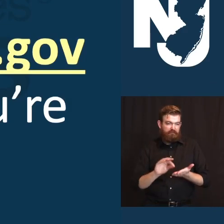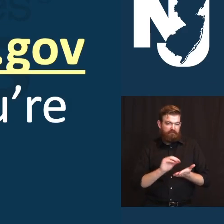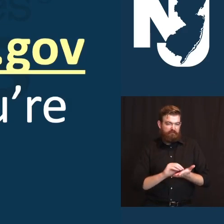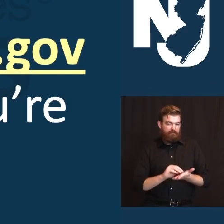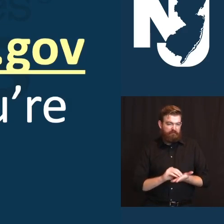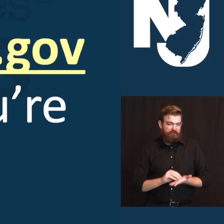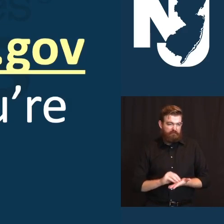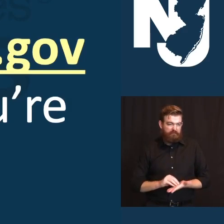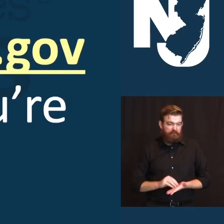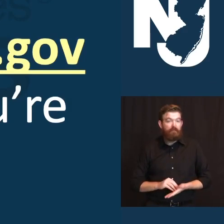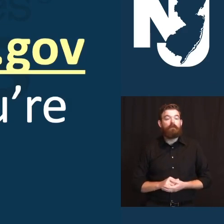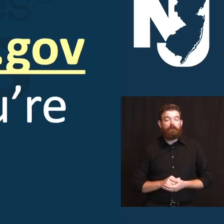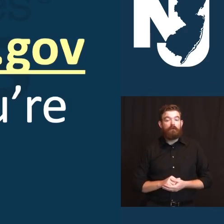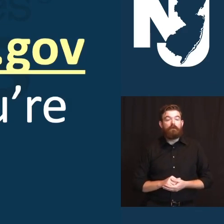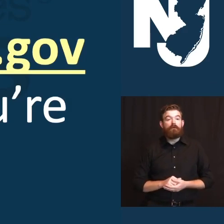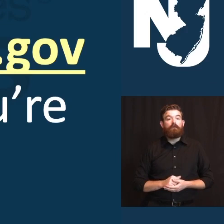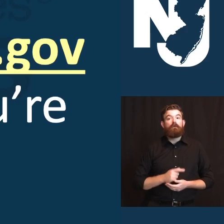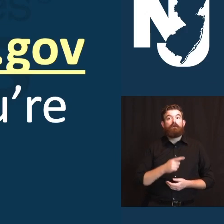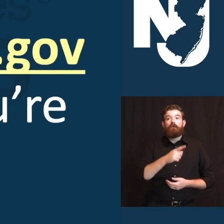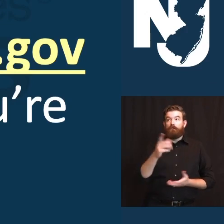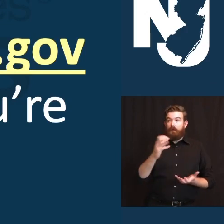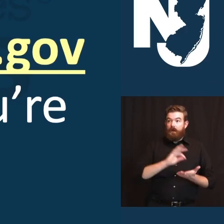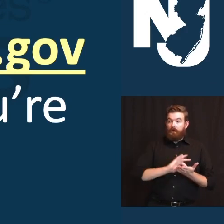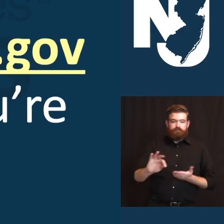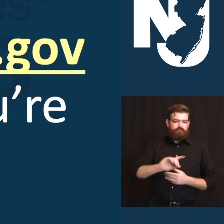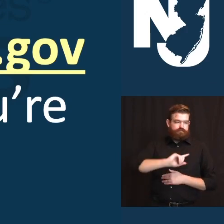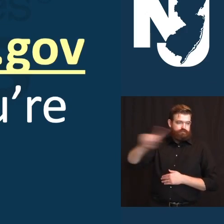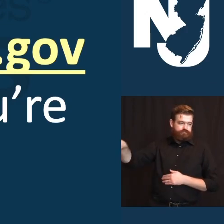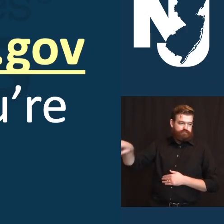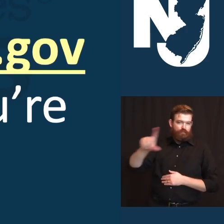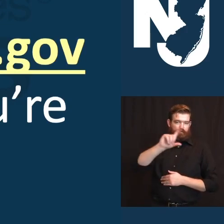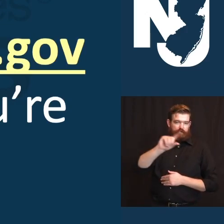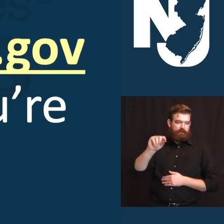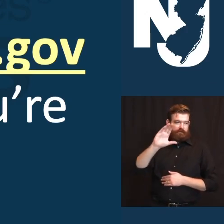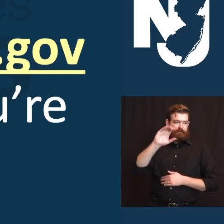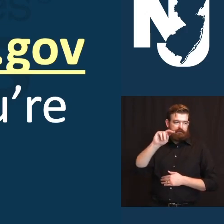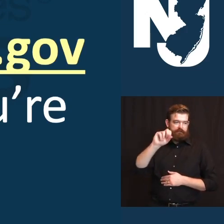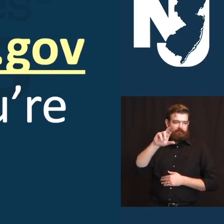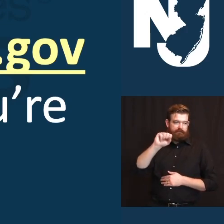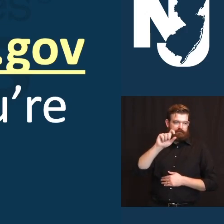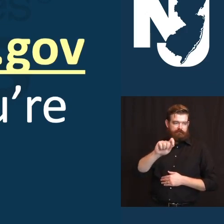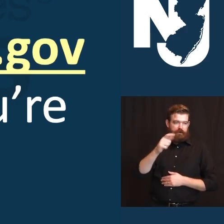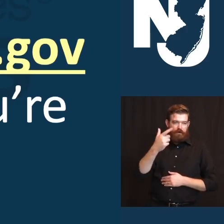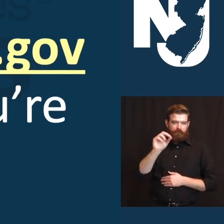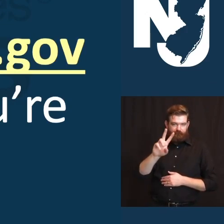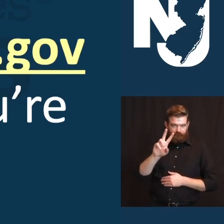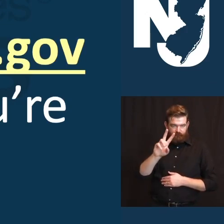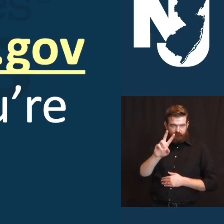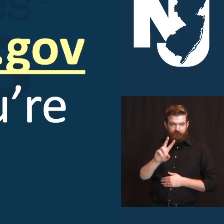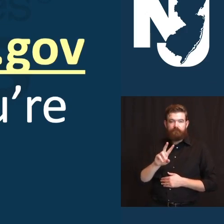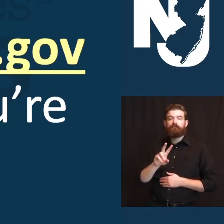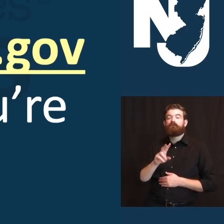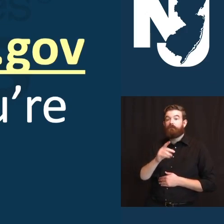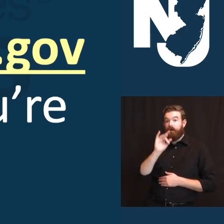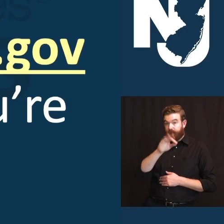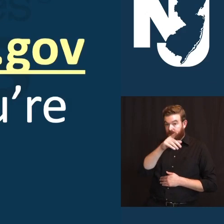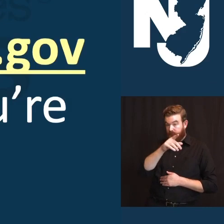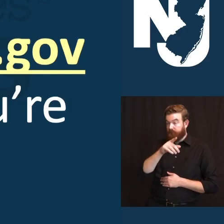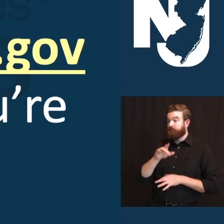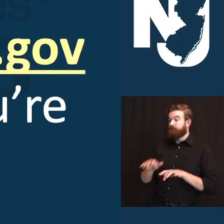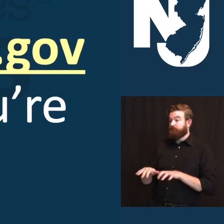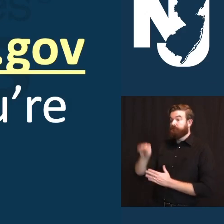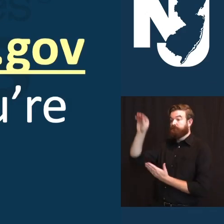And when you do that, that's one less door a census taker from your community has to knock on. I thank everyone who's responded,